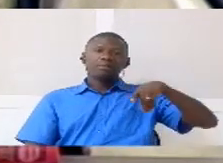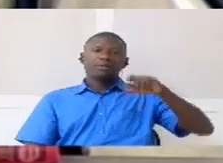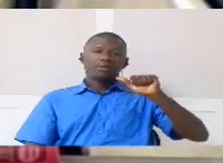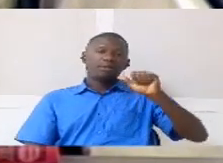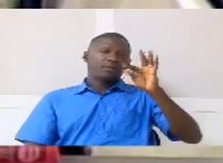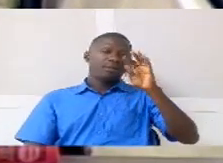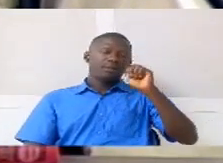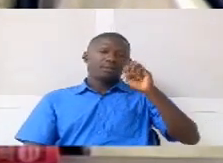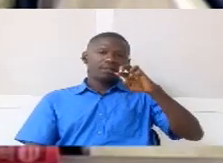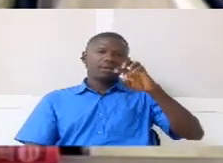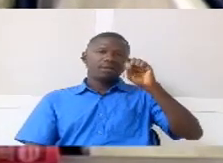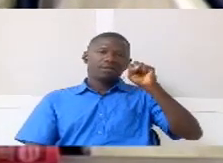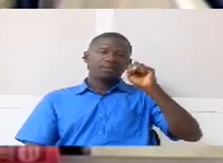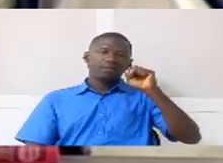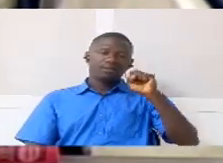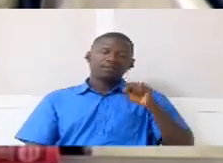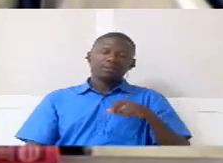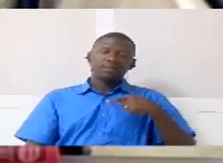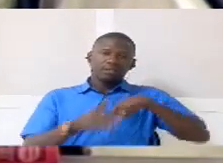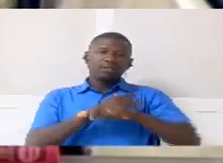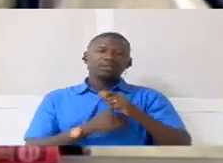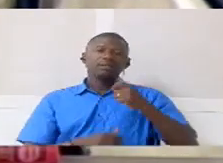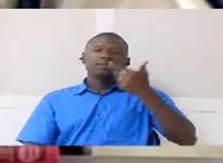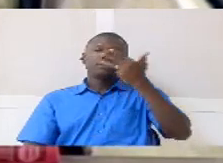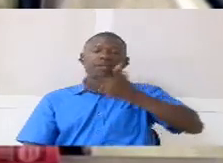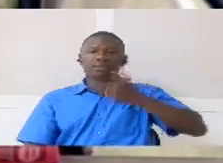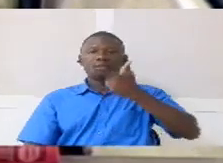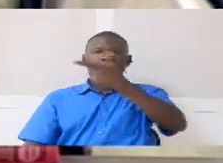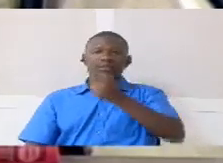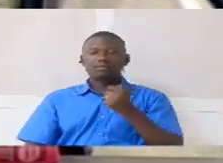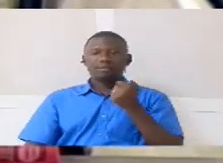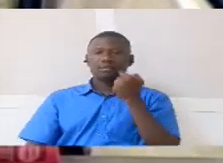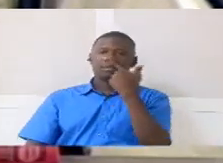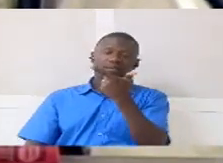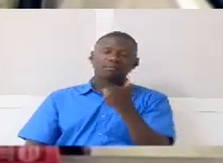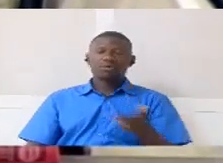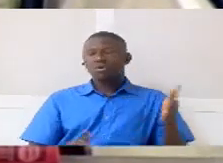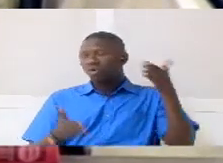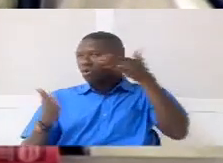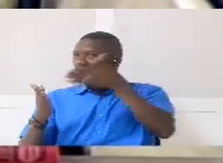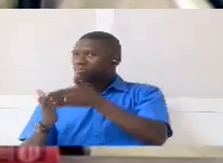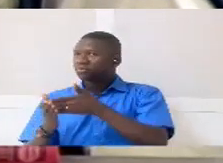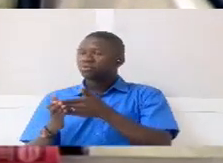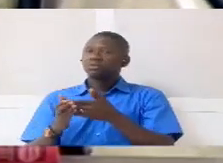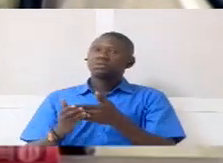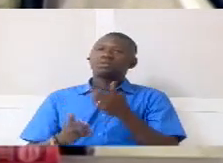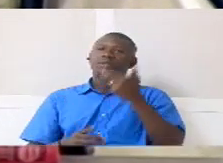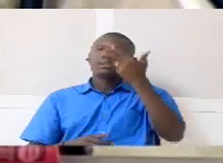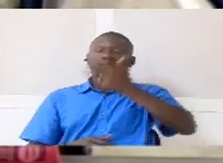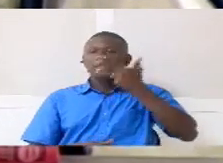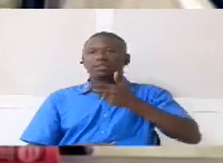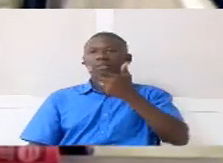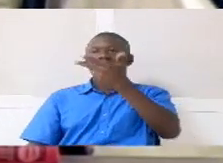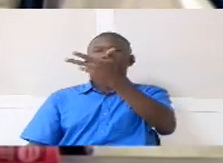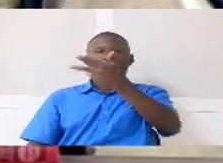1977. In 1977. For 1983. Up till 1983. Common entrance seat. I took the